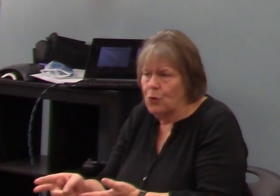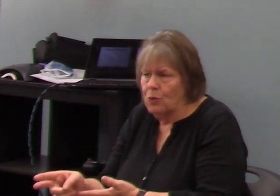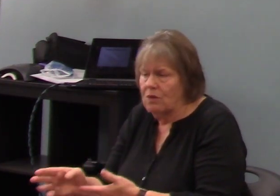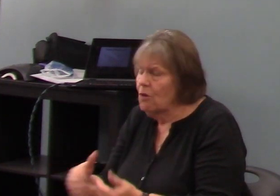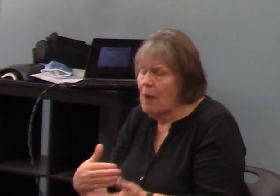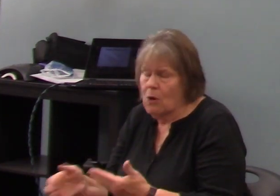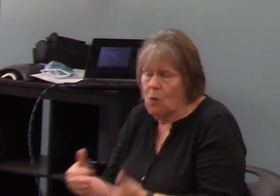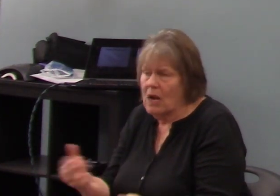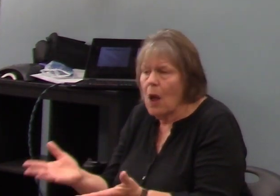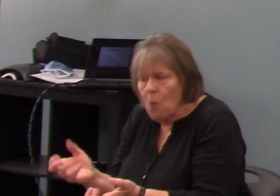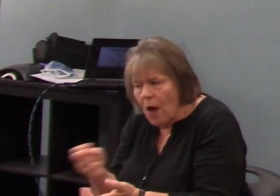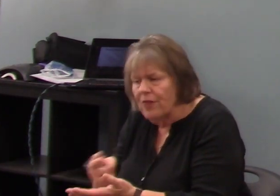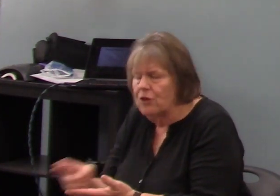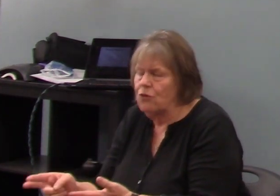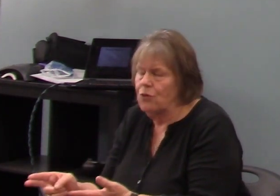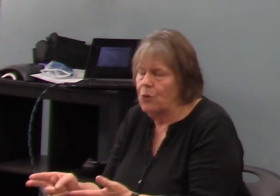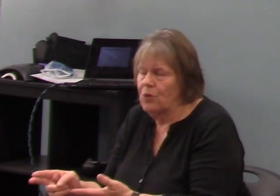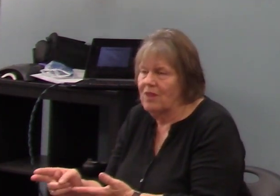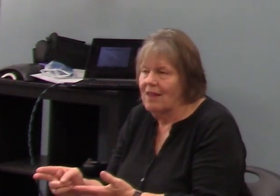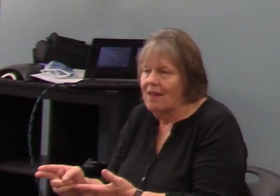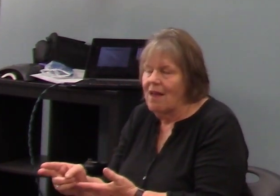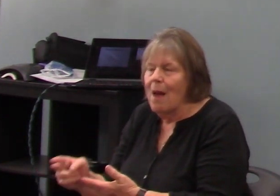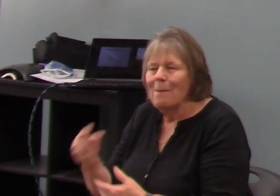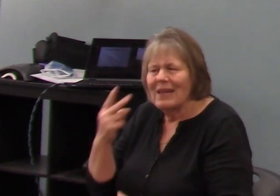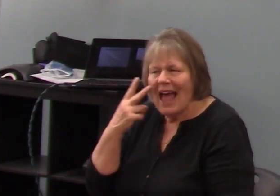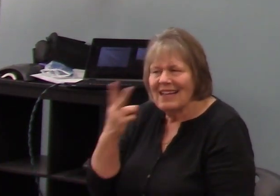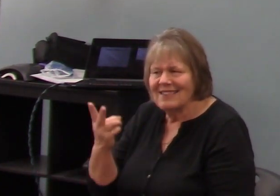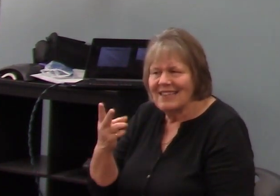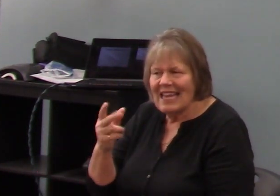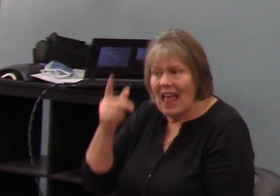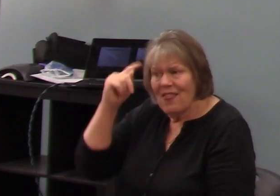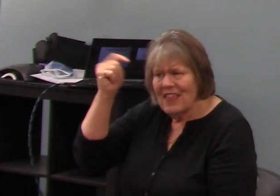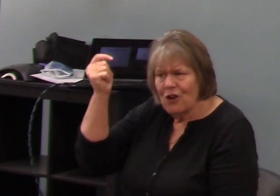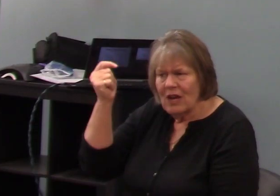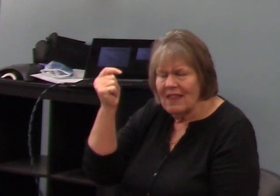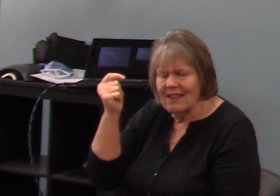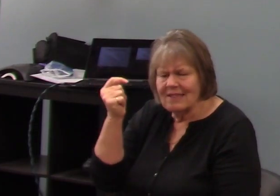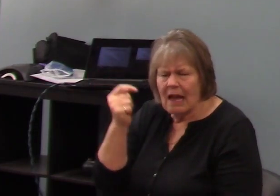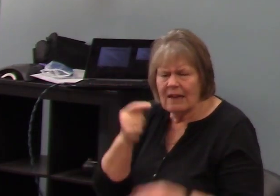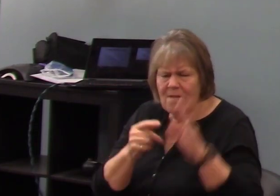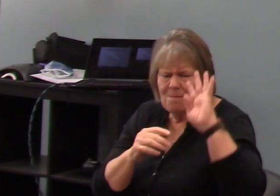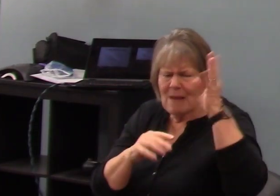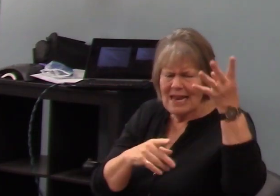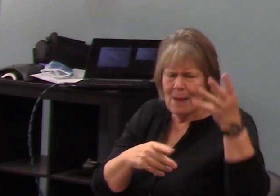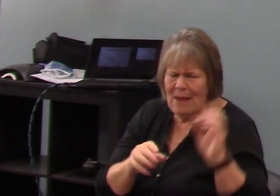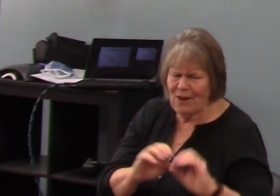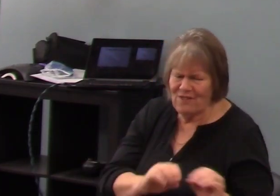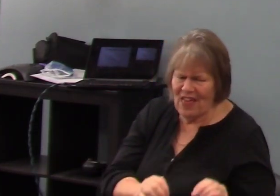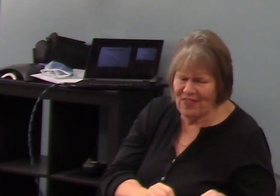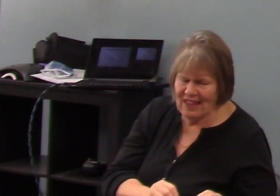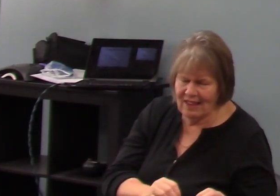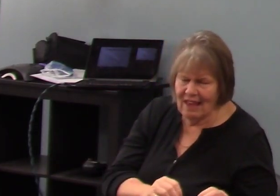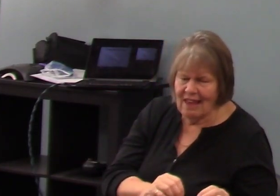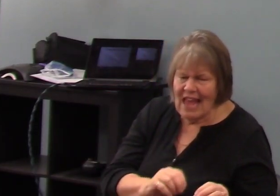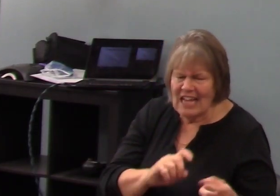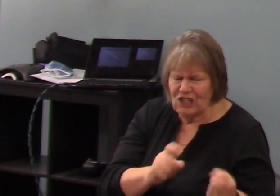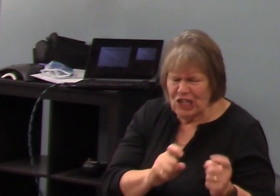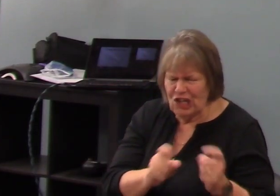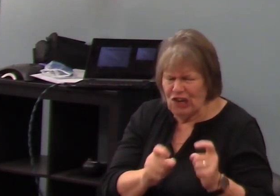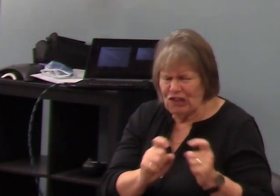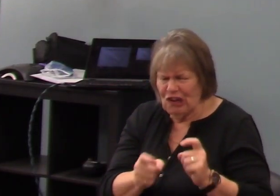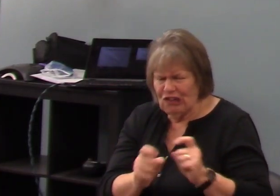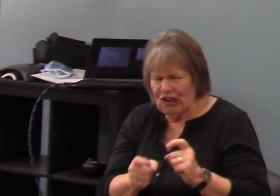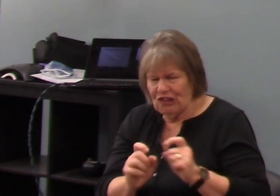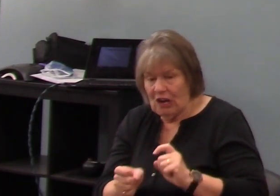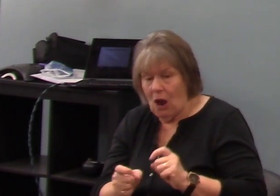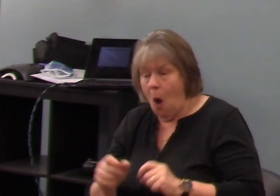that is kind of cobbled together, continually changed, and made up out of nothing. Another theory that explains stuff really,